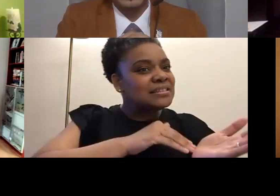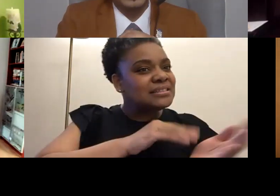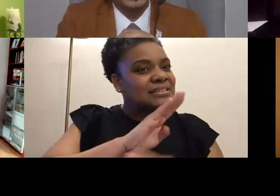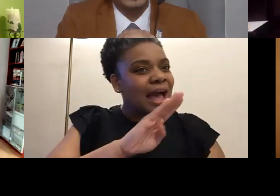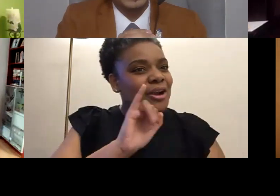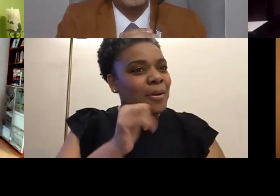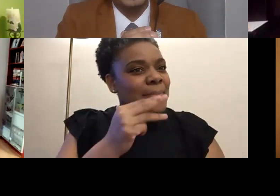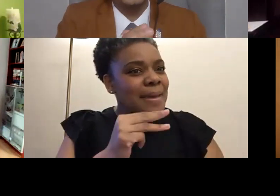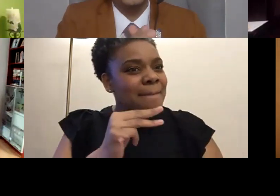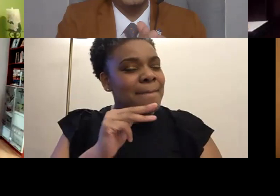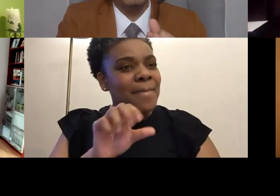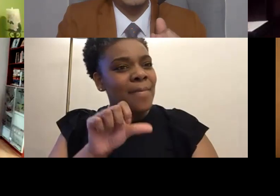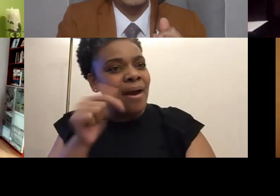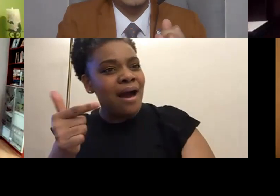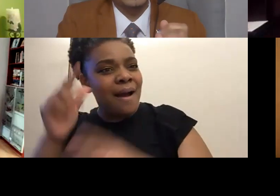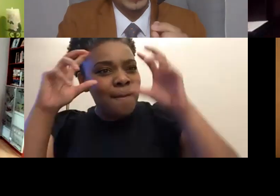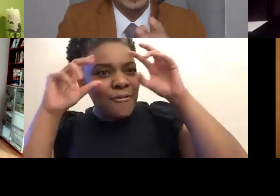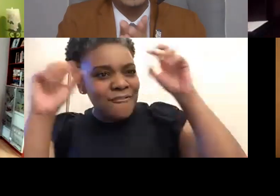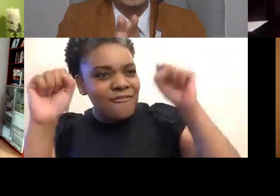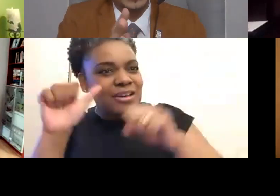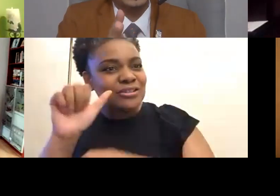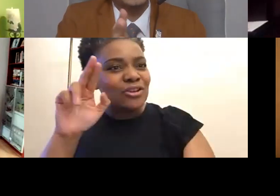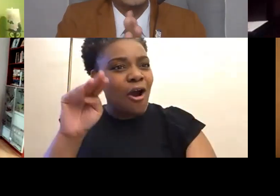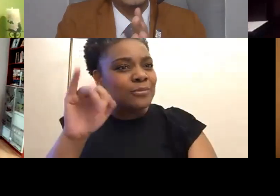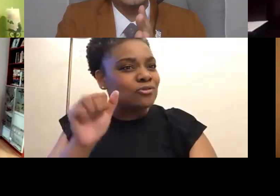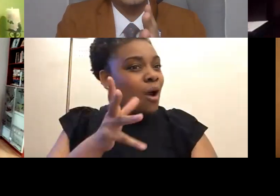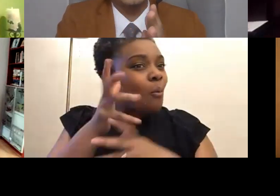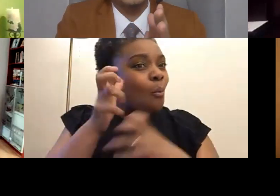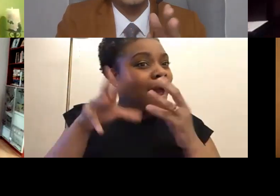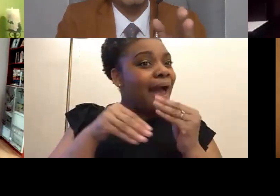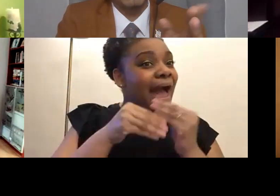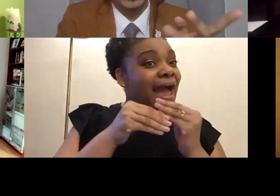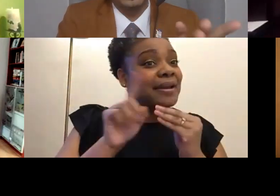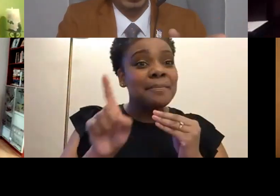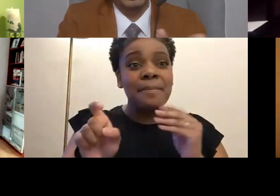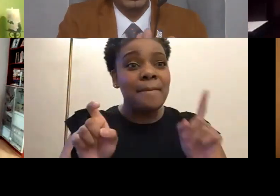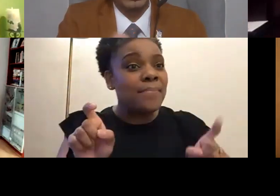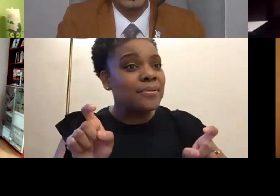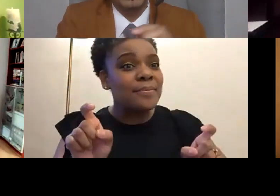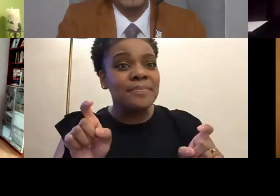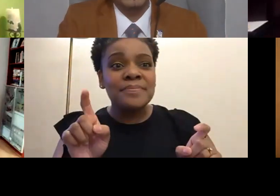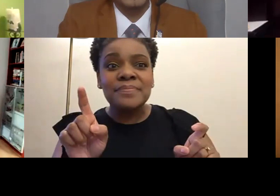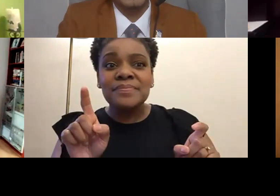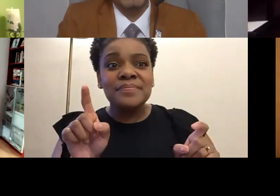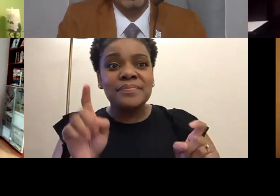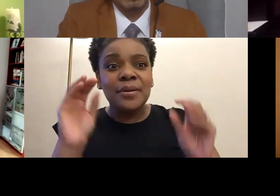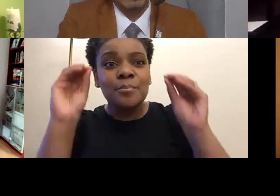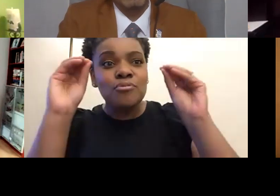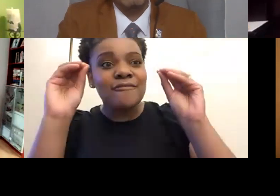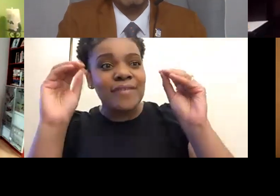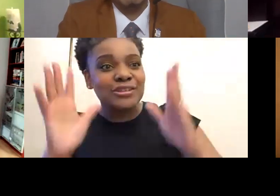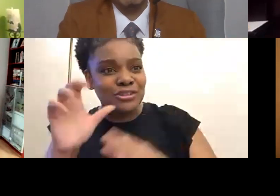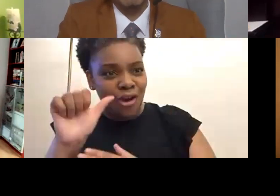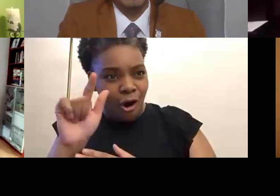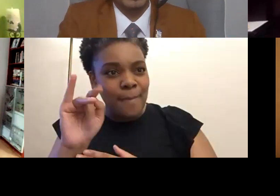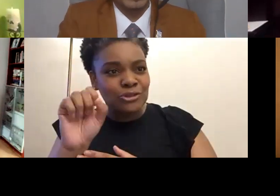Armstrong, anything that you would want to add to that, Professor Armstrong? Very simple